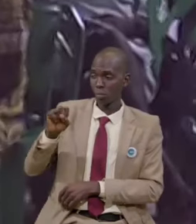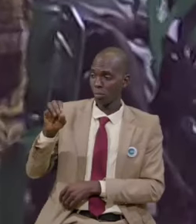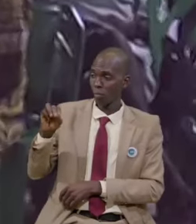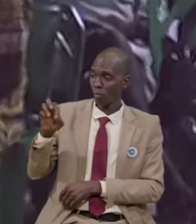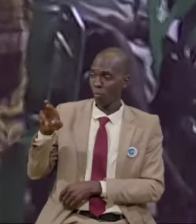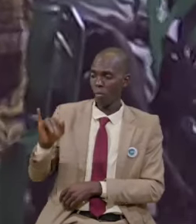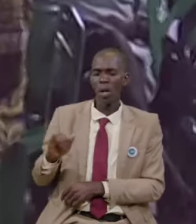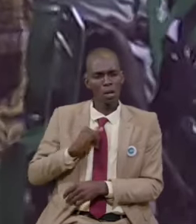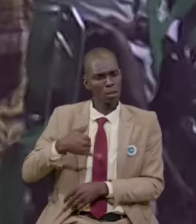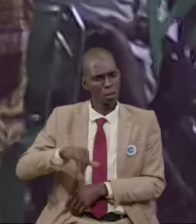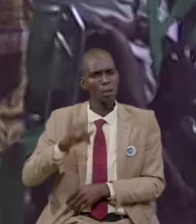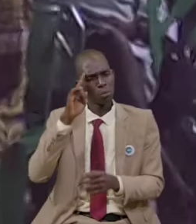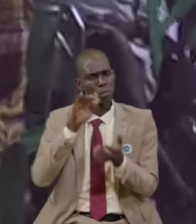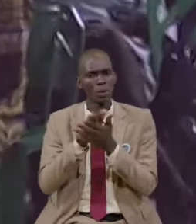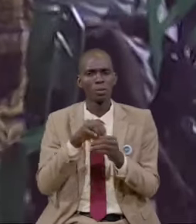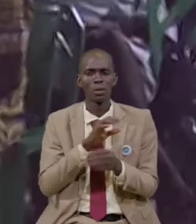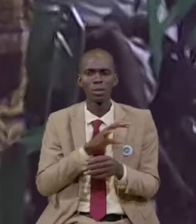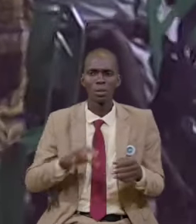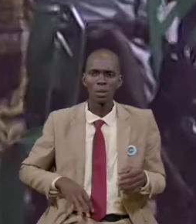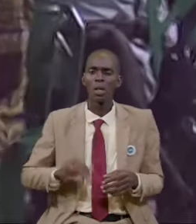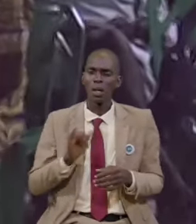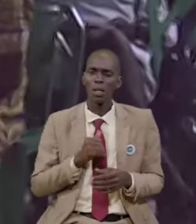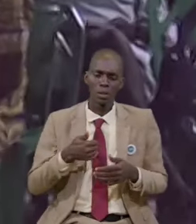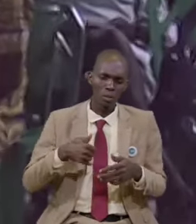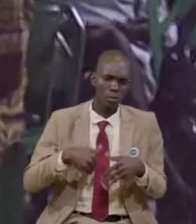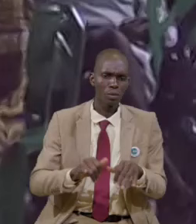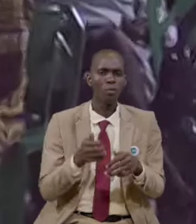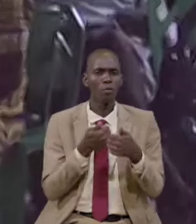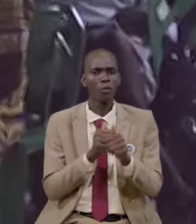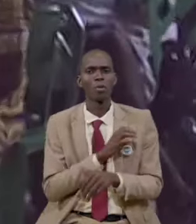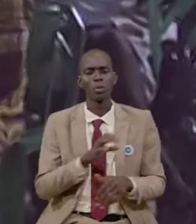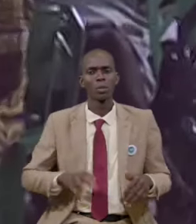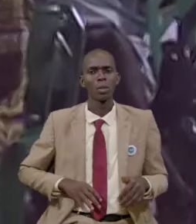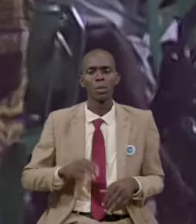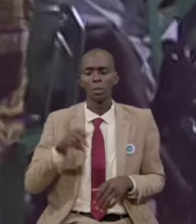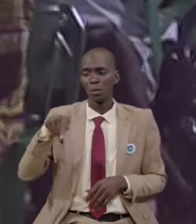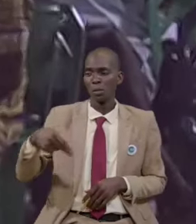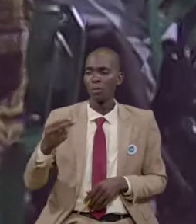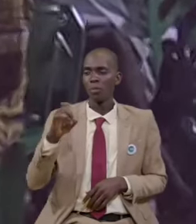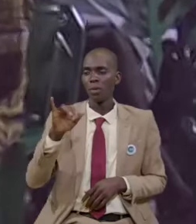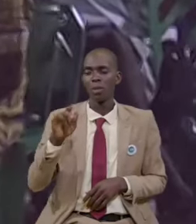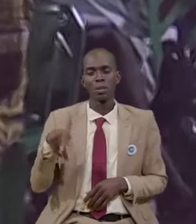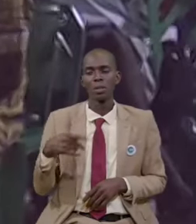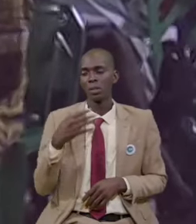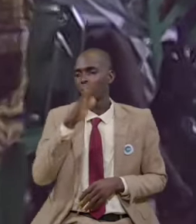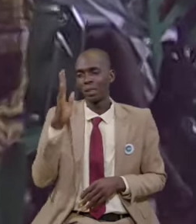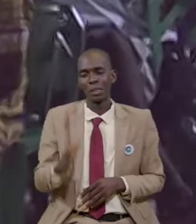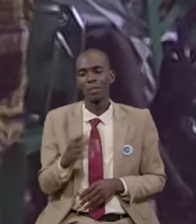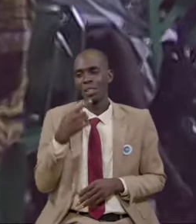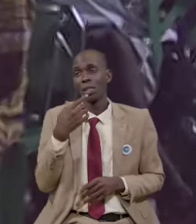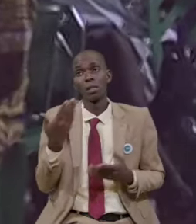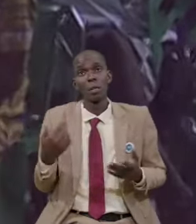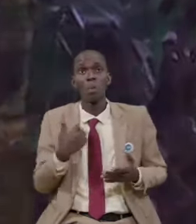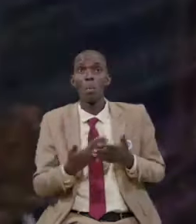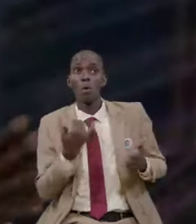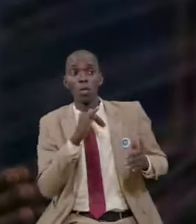life through Christ. He didn't say, now you're in Samaria and you have to maybe change your idea so that they don't